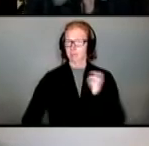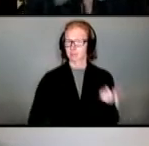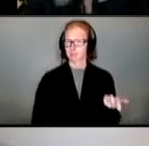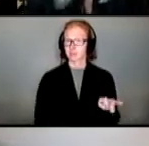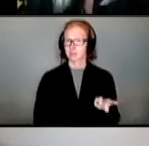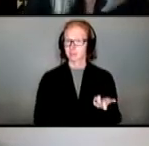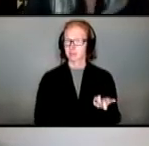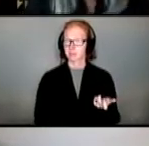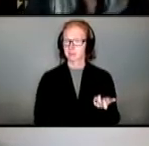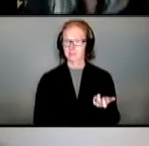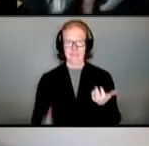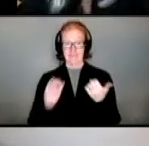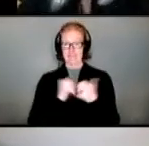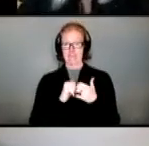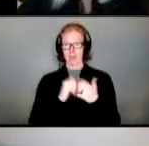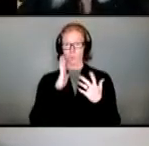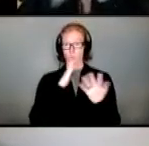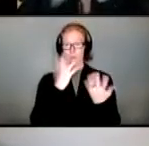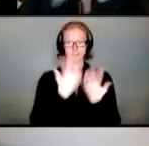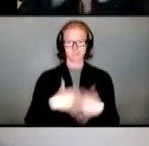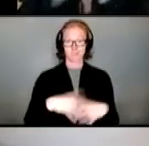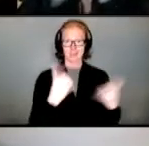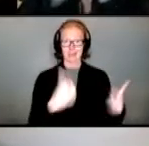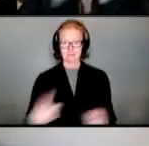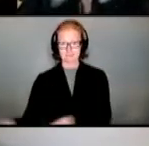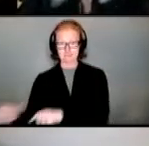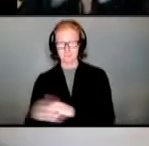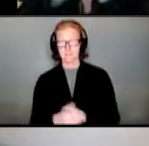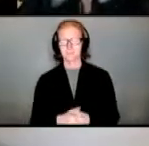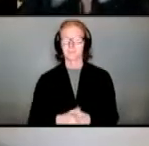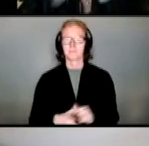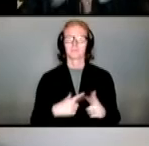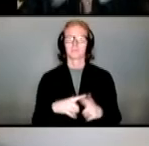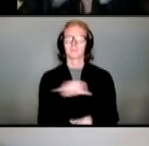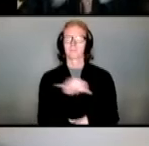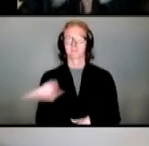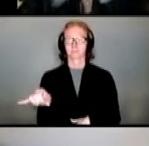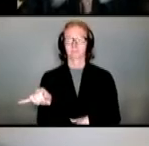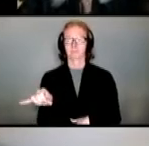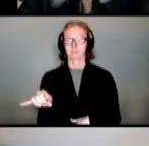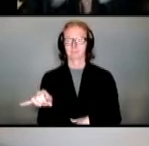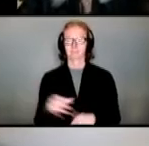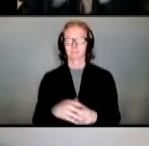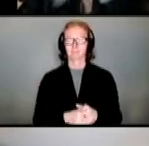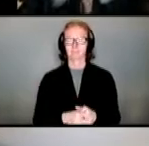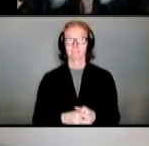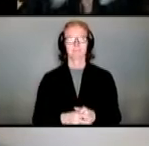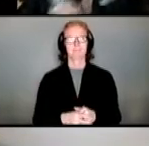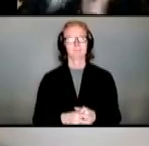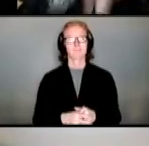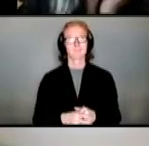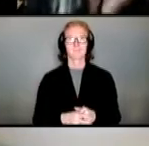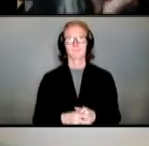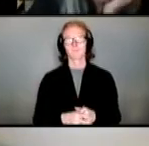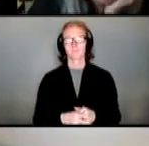how that is going to go down. And also kind of the same thing for